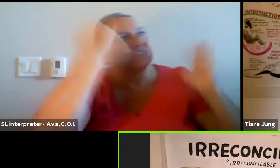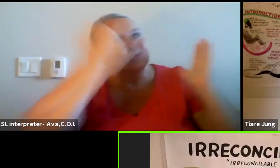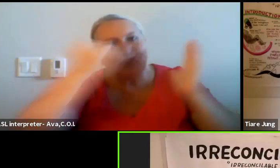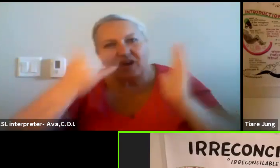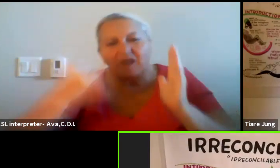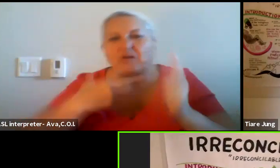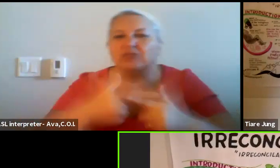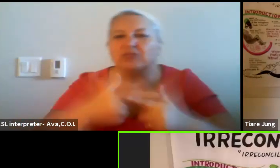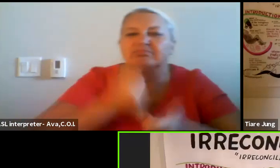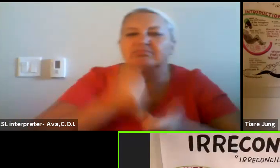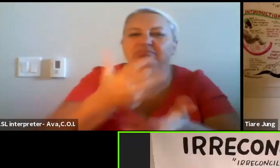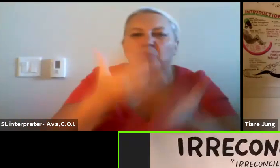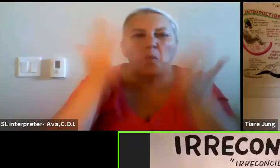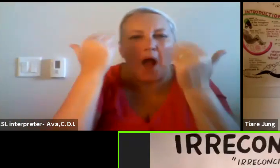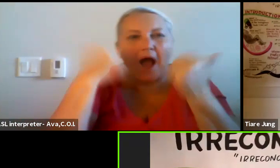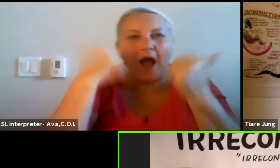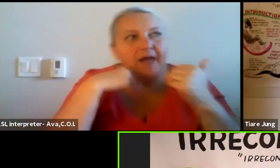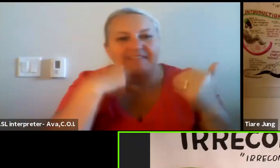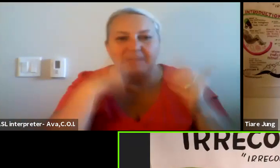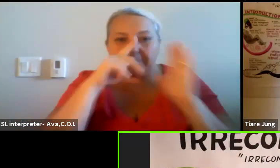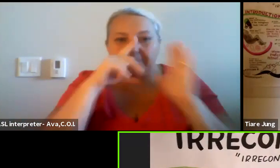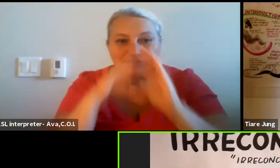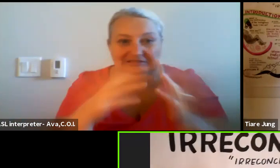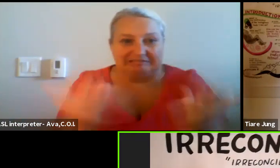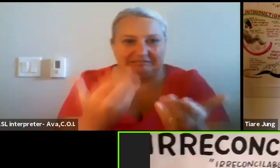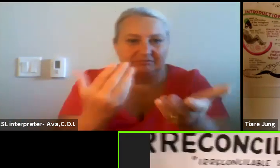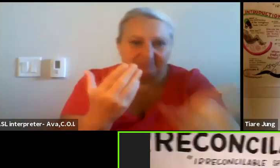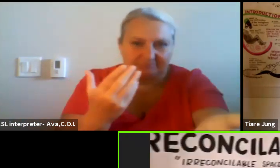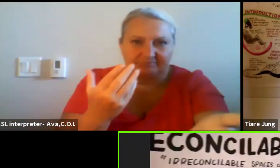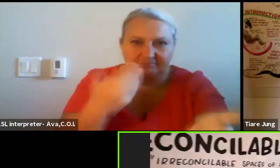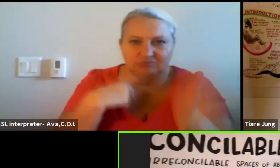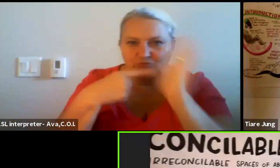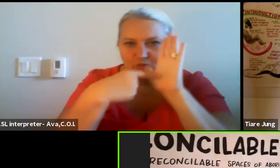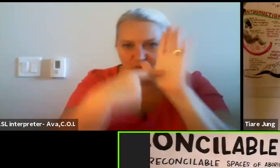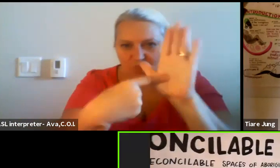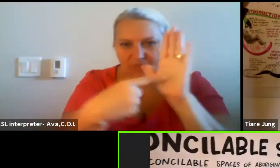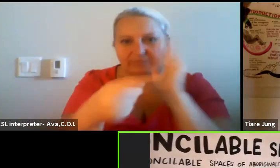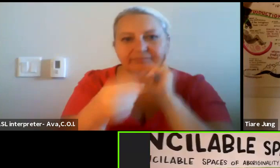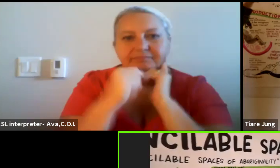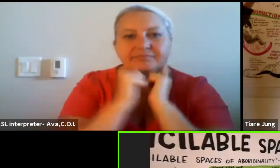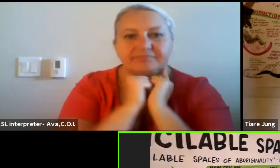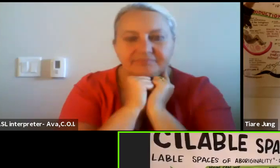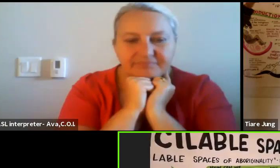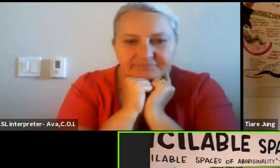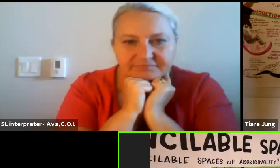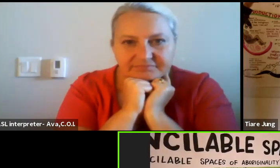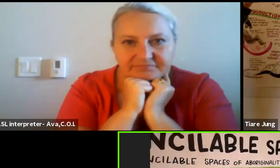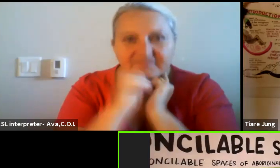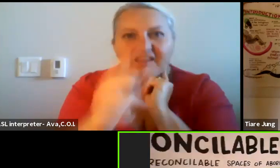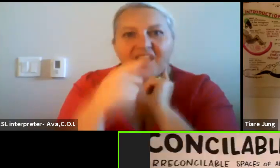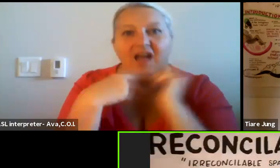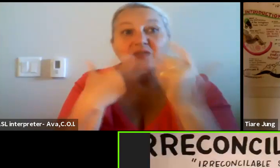I can provide the image to you and I don't want to drone on describing